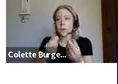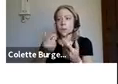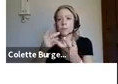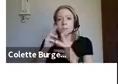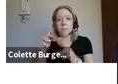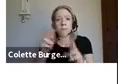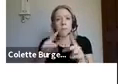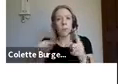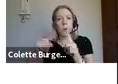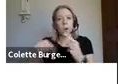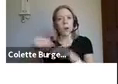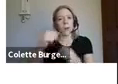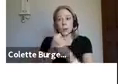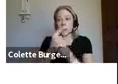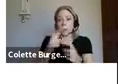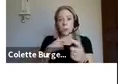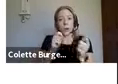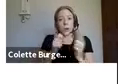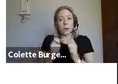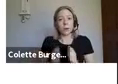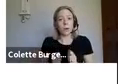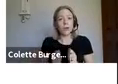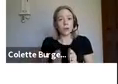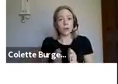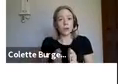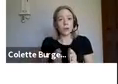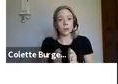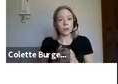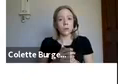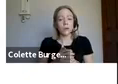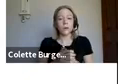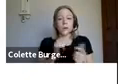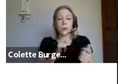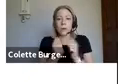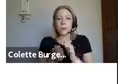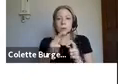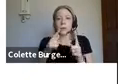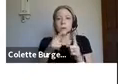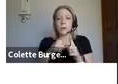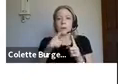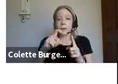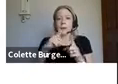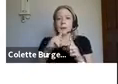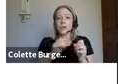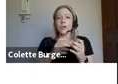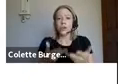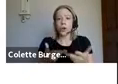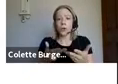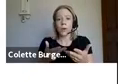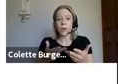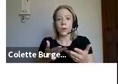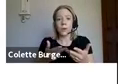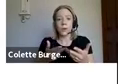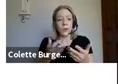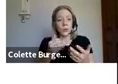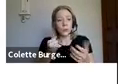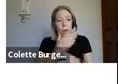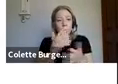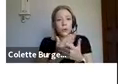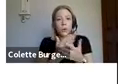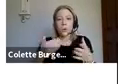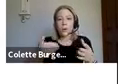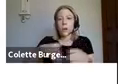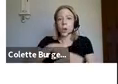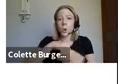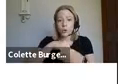taxation and use ODA to build up ECD service to really harness equity and inclusion and support